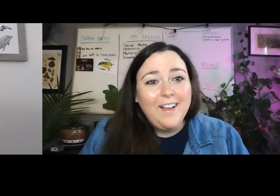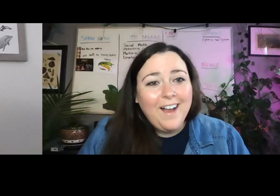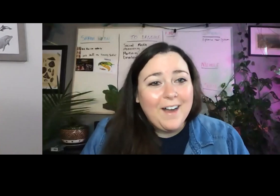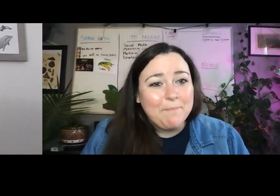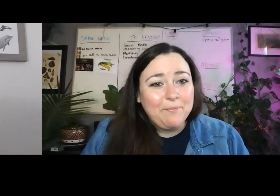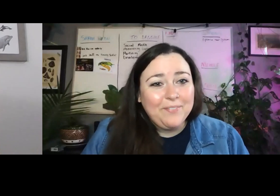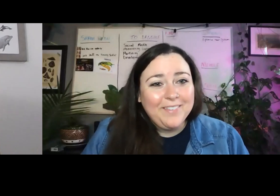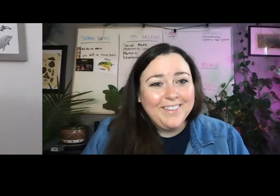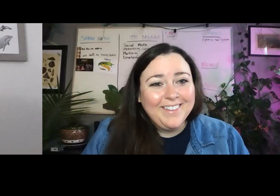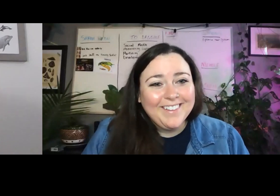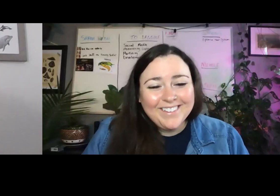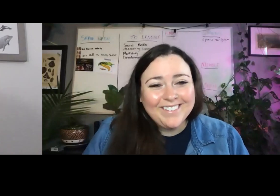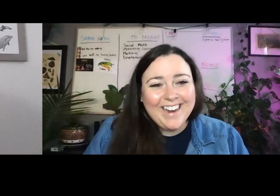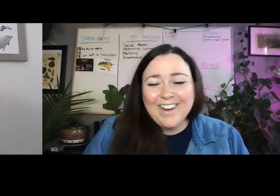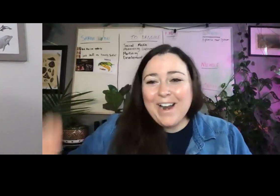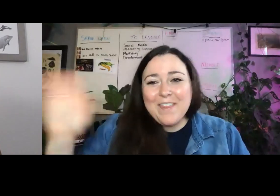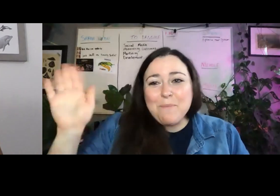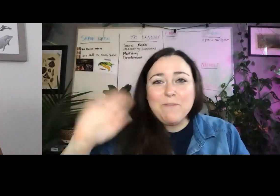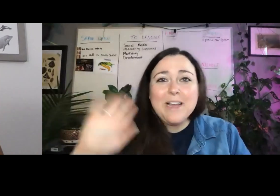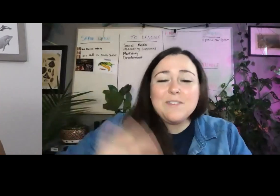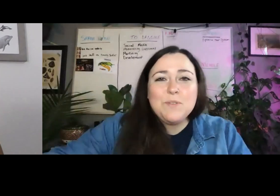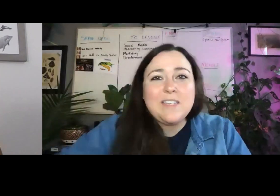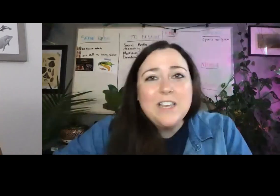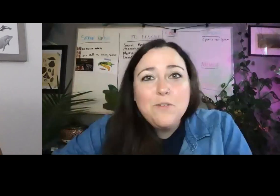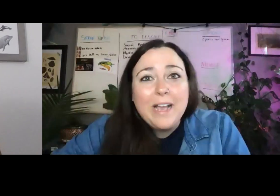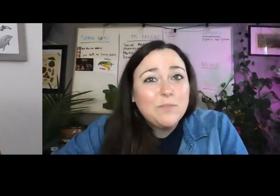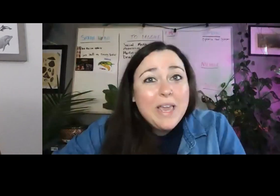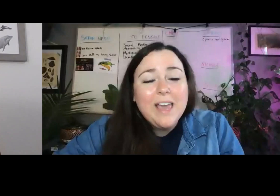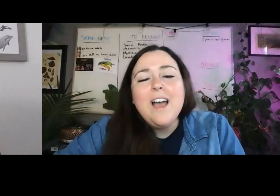cool. Great. Thanks, Sarah. Great. All right. And then everybody else, we'll